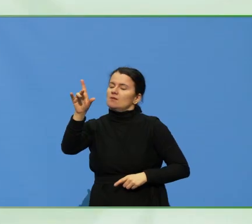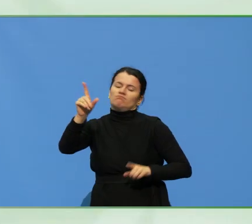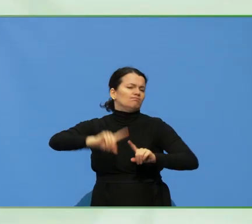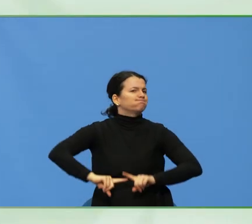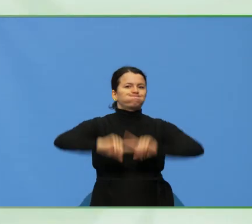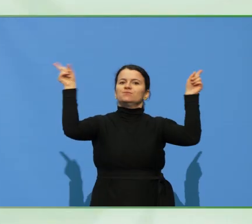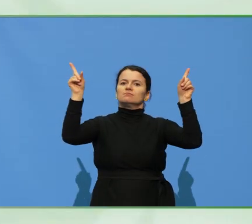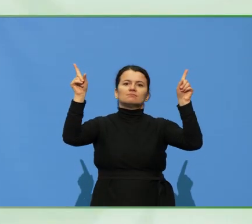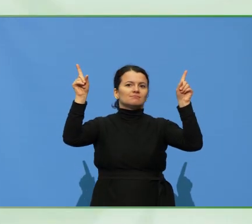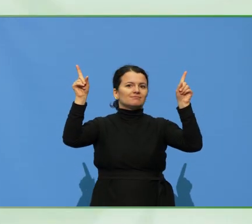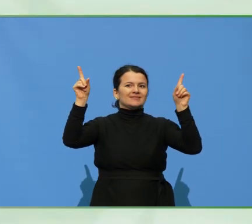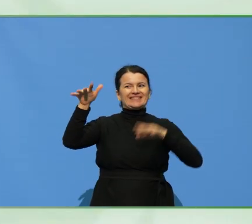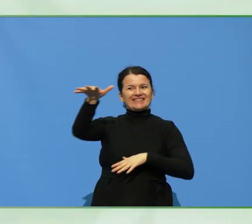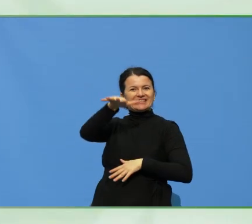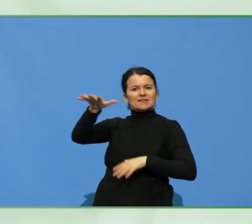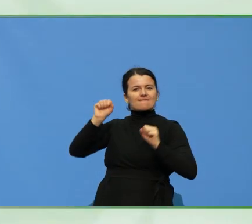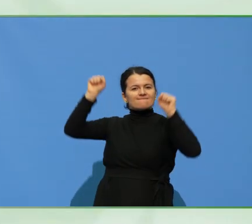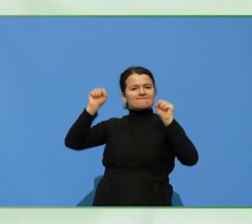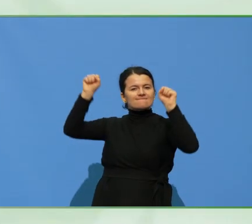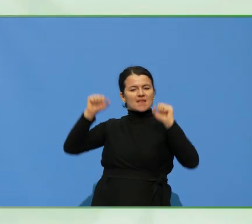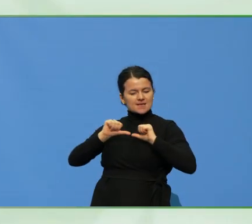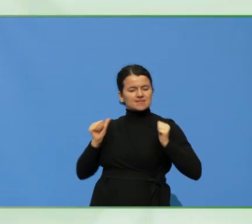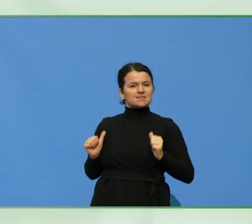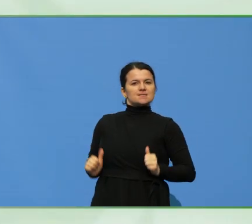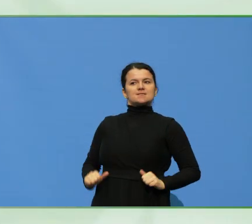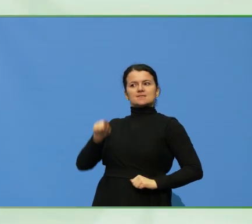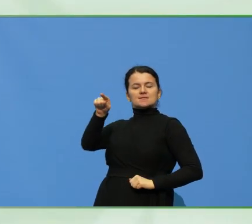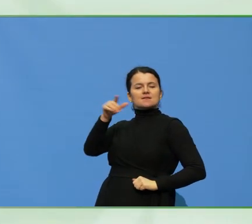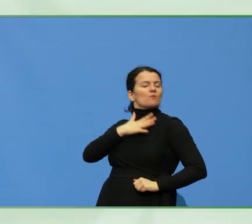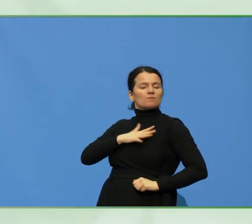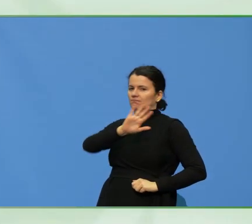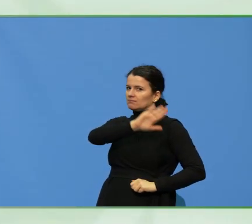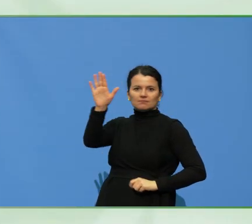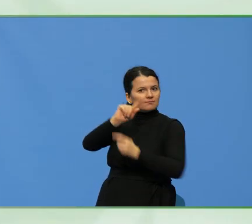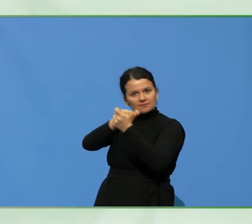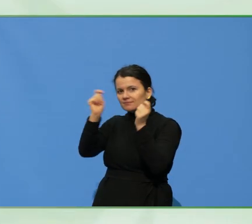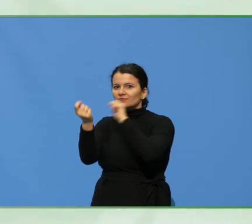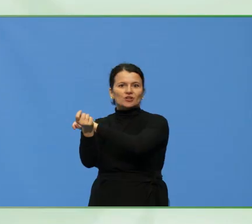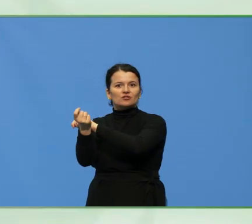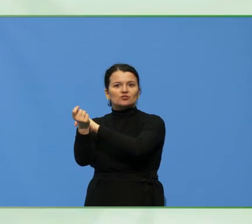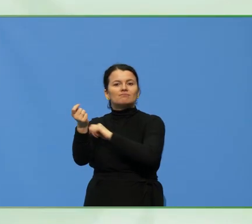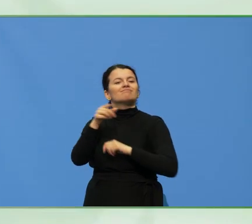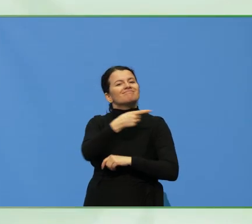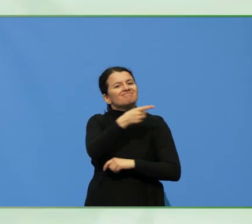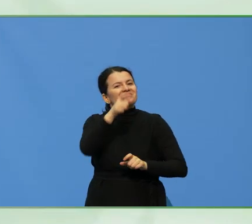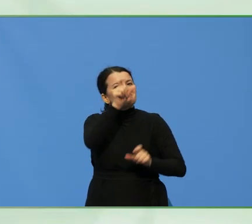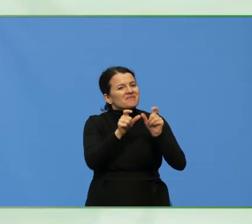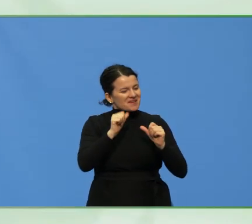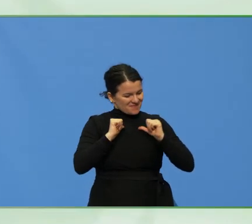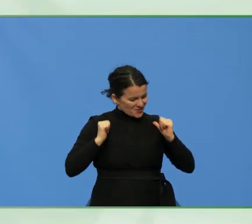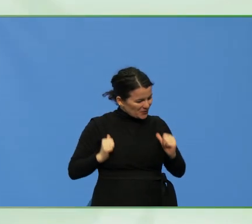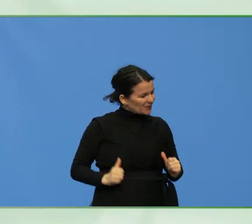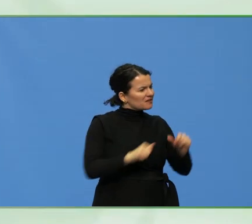to change this industry so that we show up and we move our bodies because they are valuable, not to try to make them